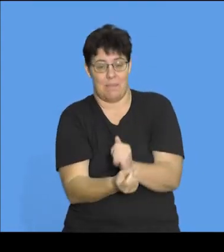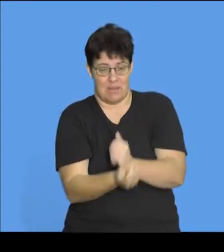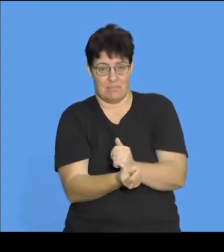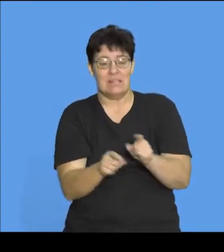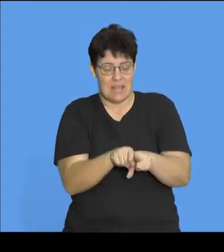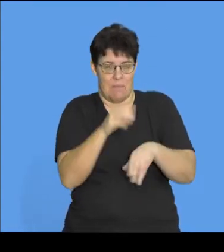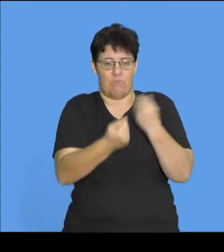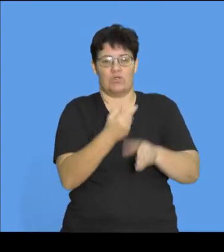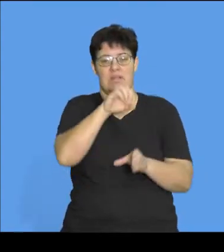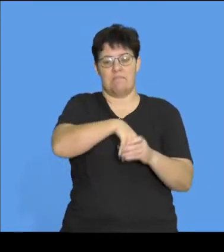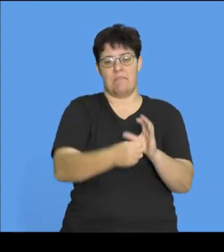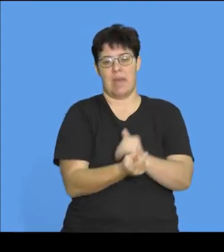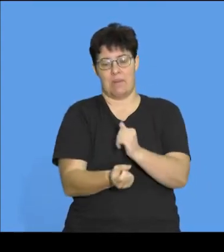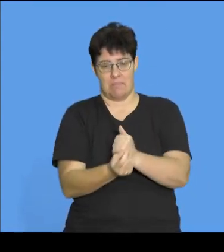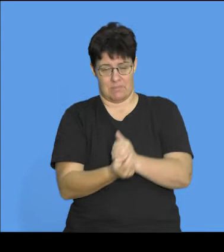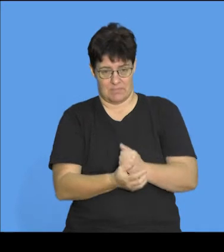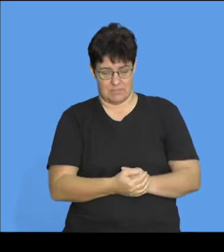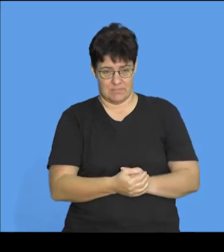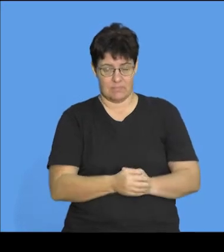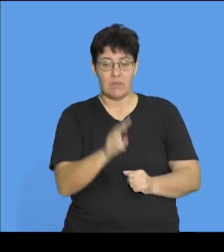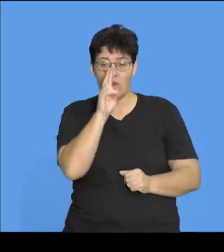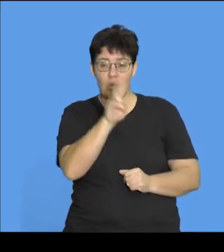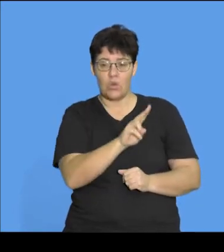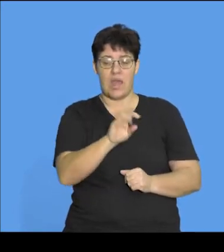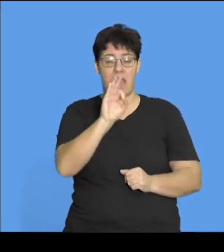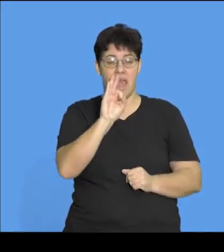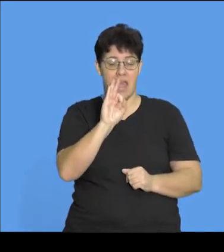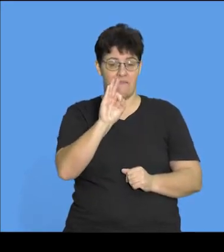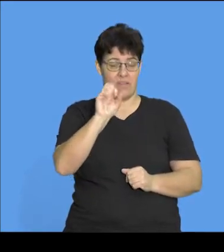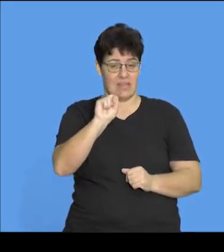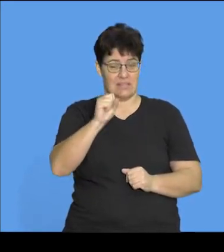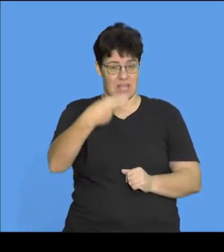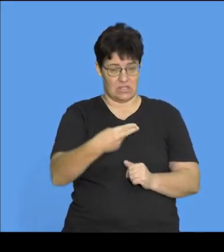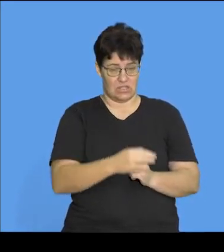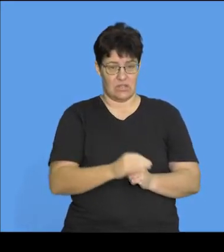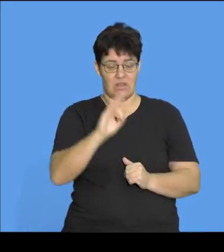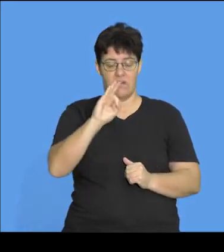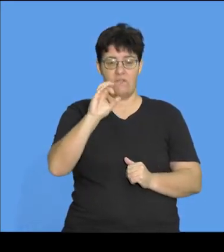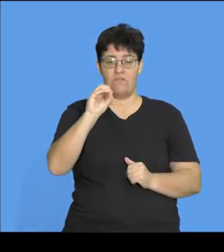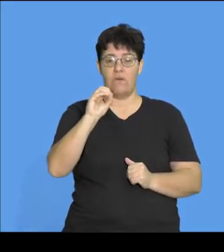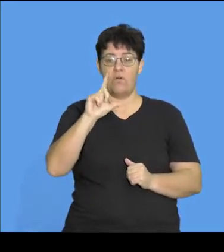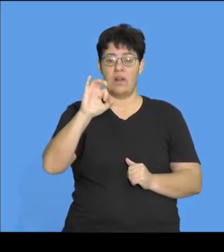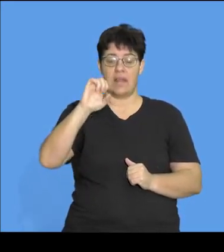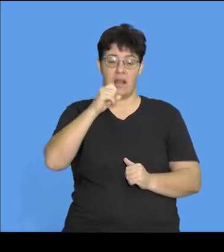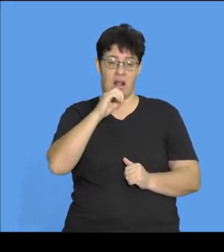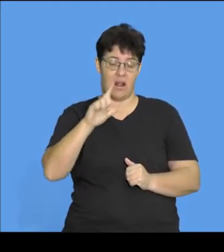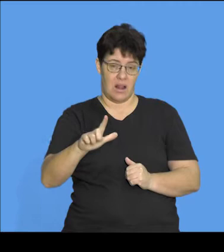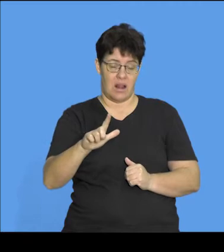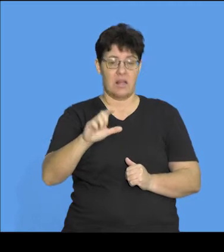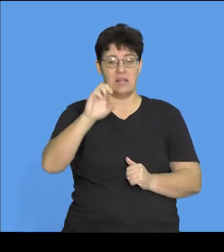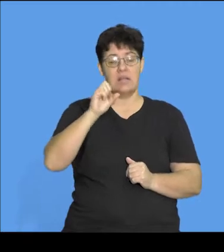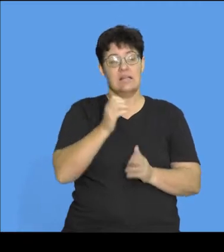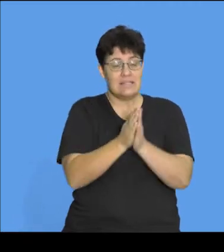ovary. We also need to look at FSH, which stands for follicle stimulating hormone, and